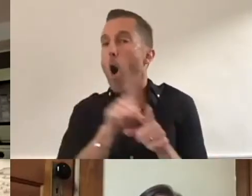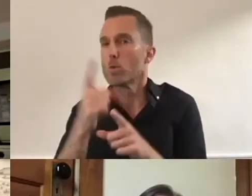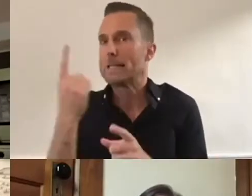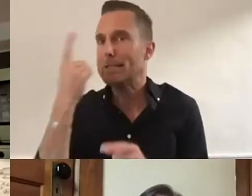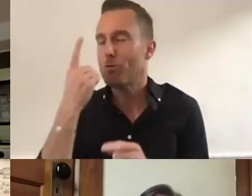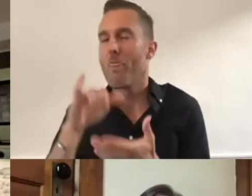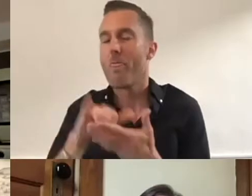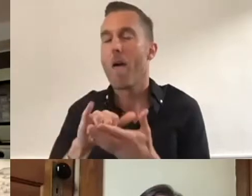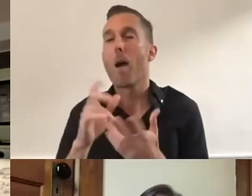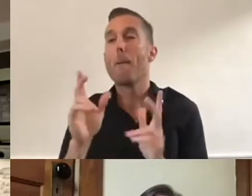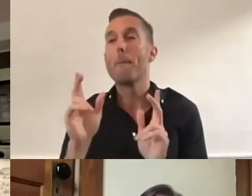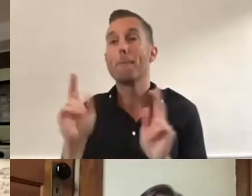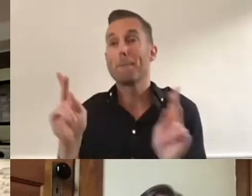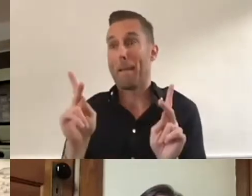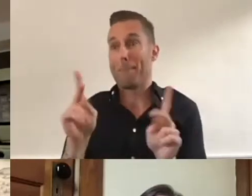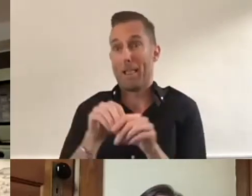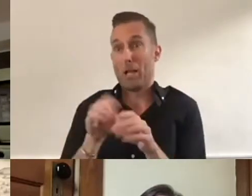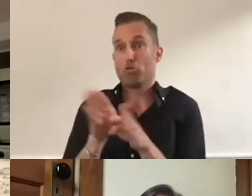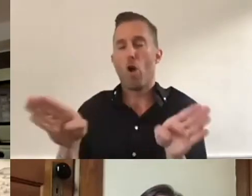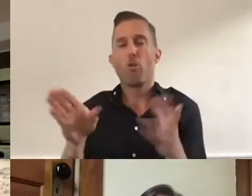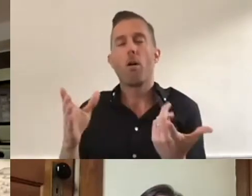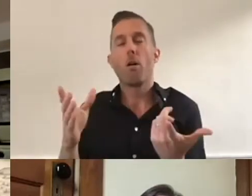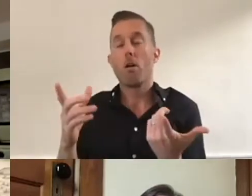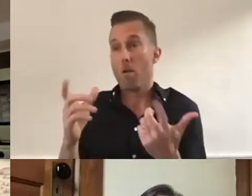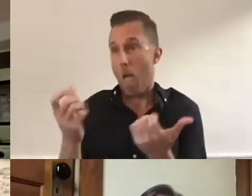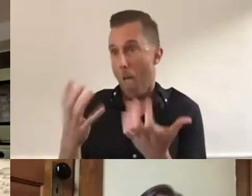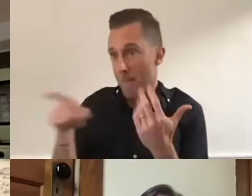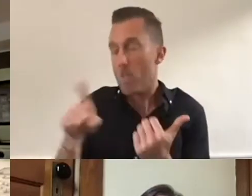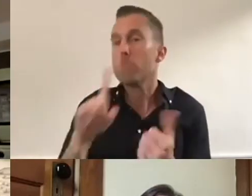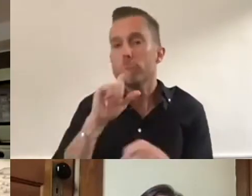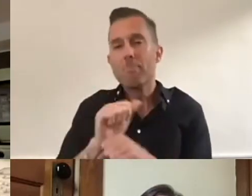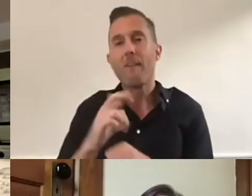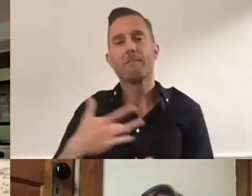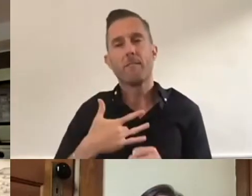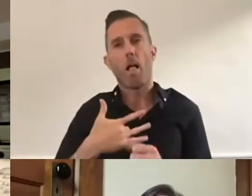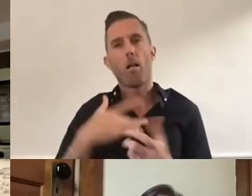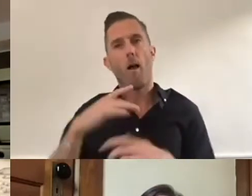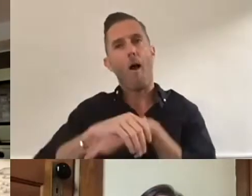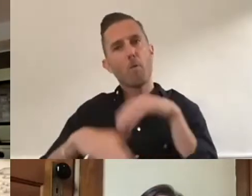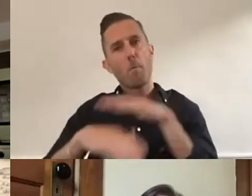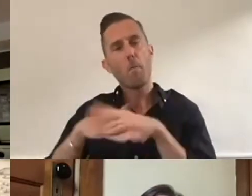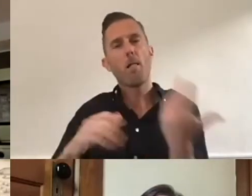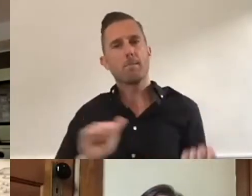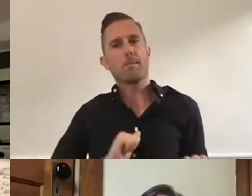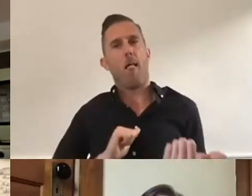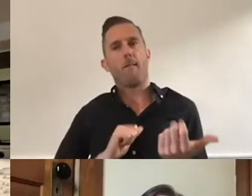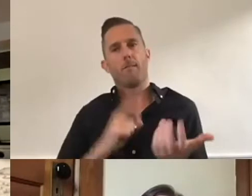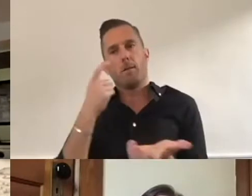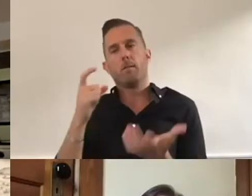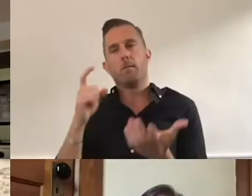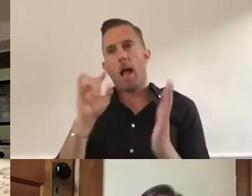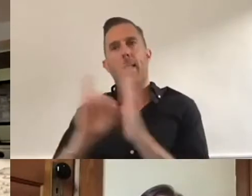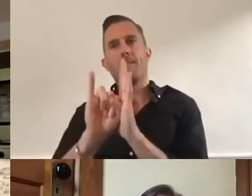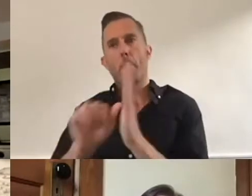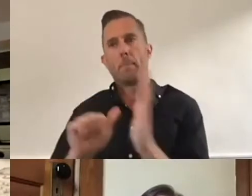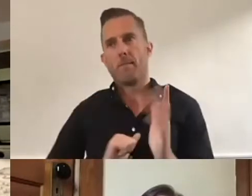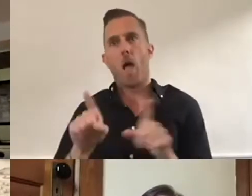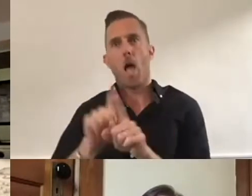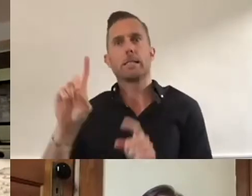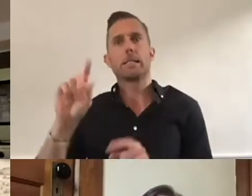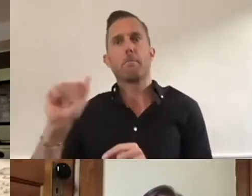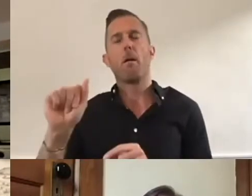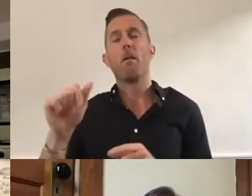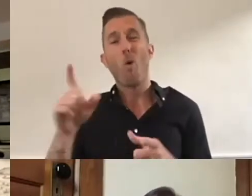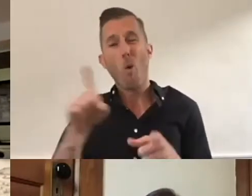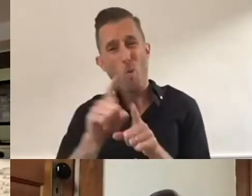people in general are comfortable self-identifying for that 75% that are invisible. I think the stigma around talking